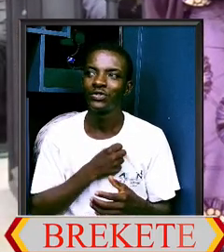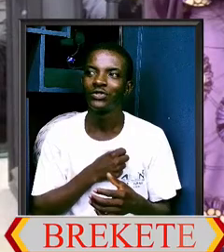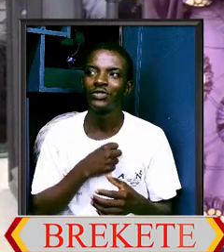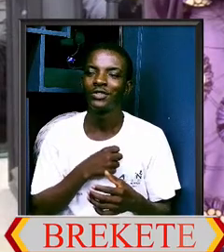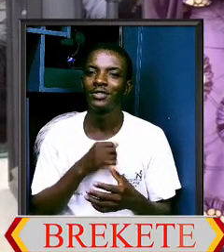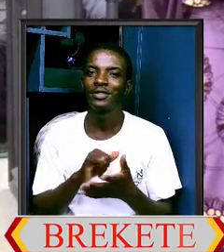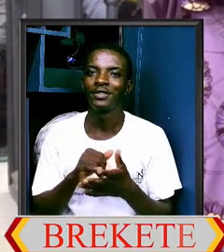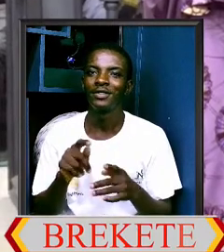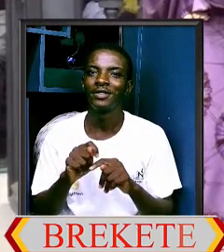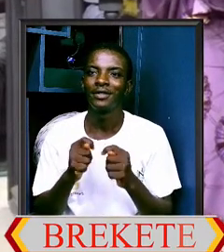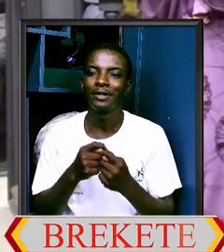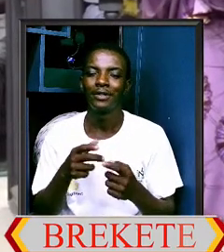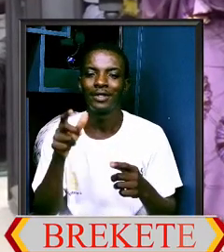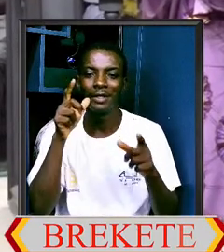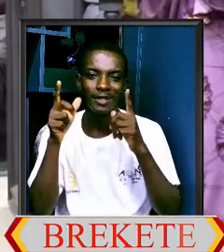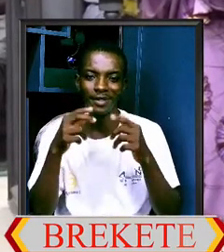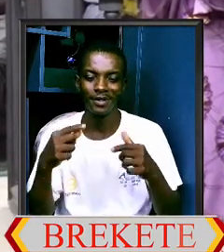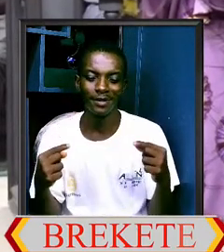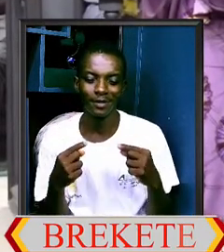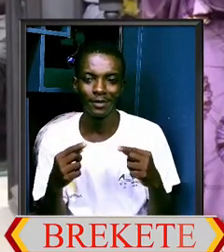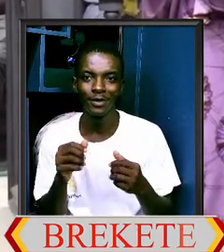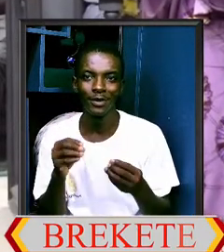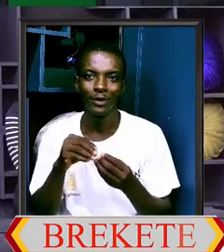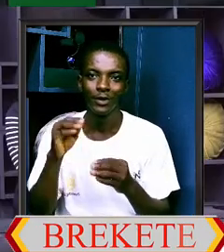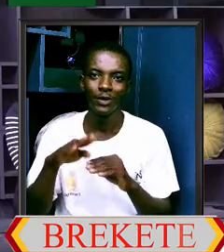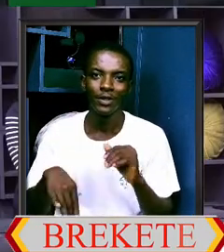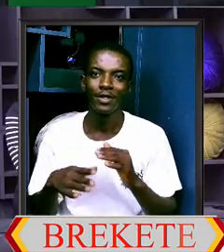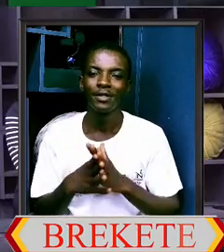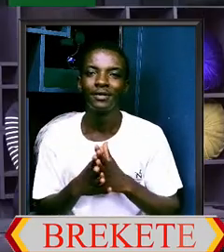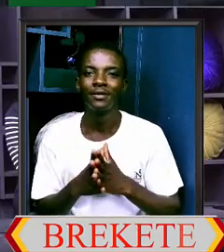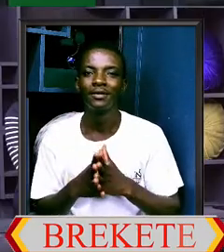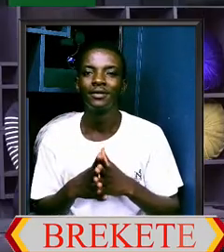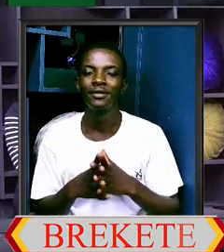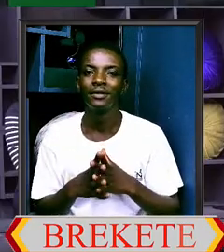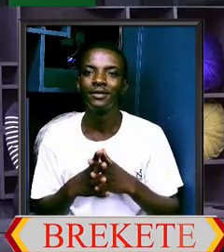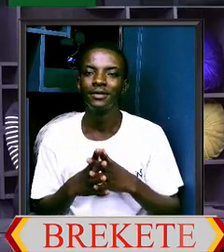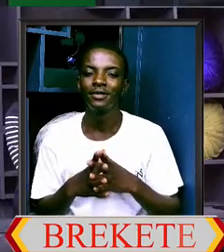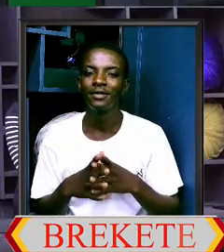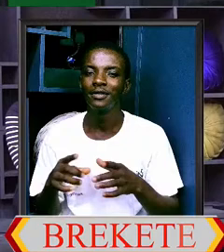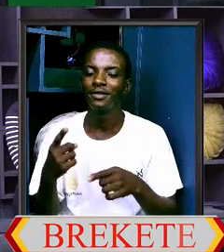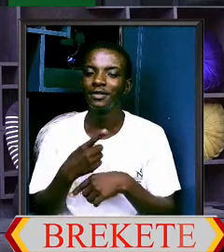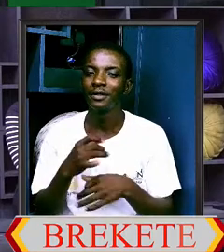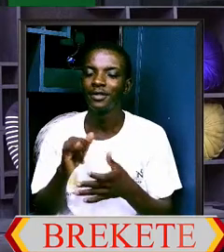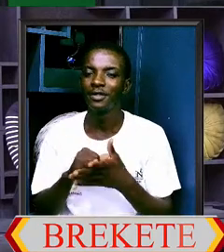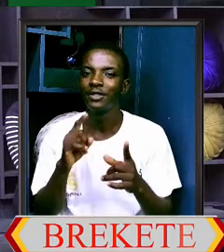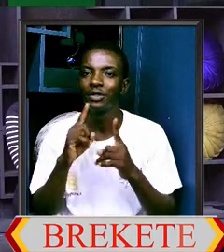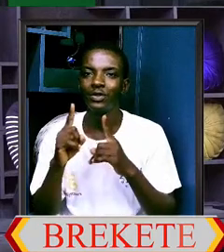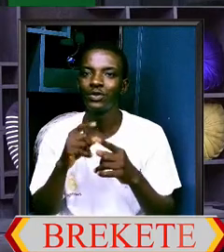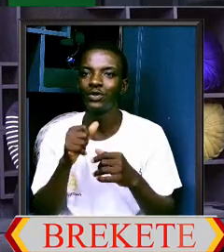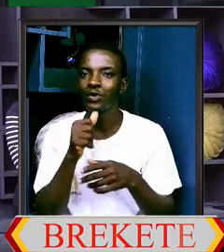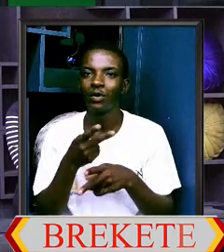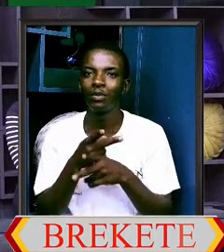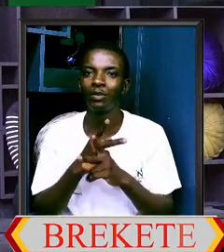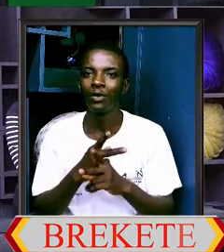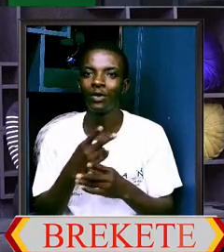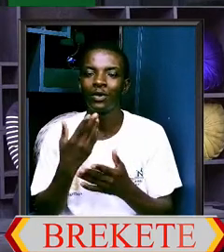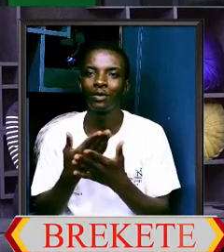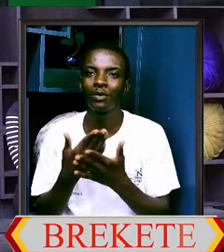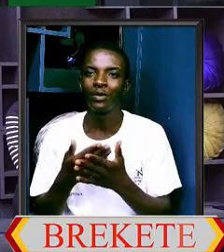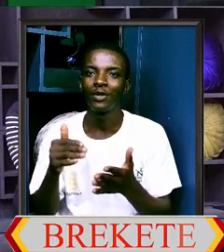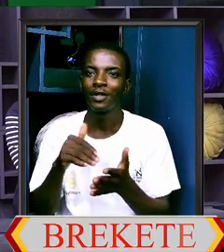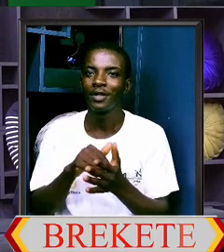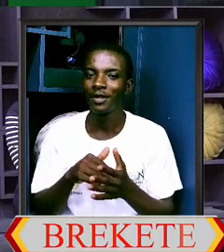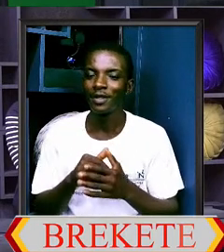love, now they pay me back. Sorry, sir. Everything they make me laugh. You say the day when you talk, say you don't go borrow money,